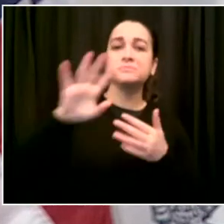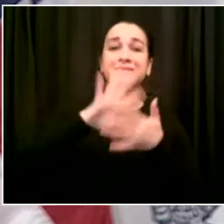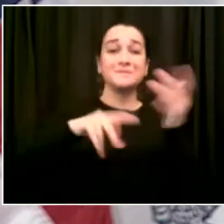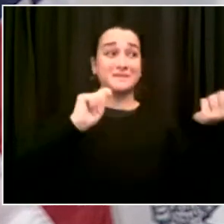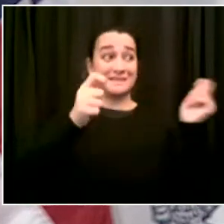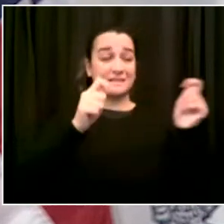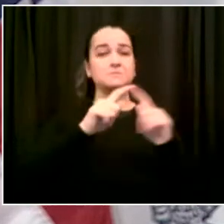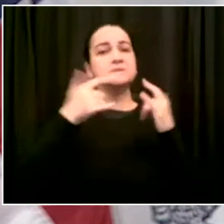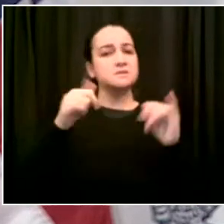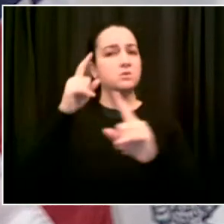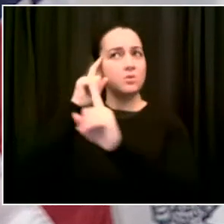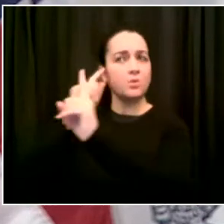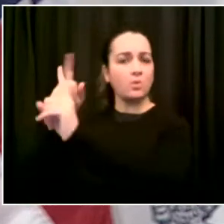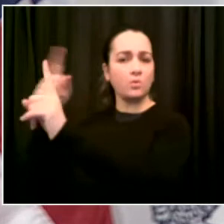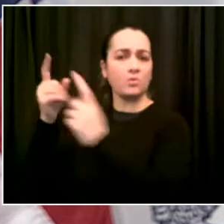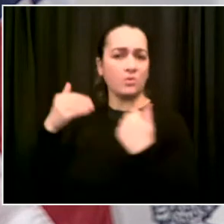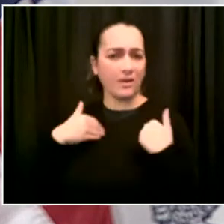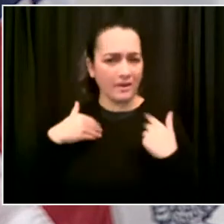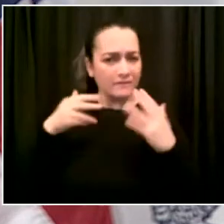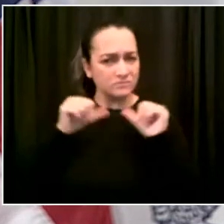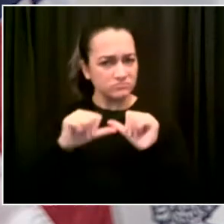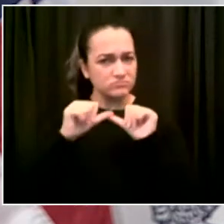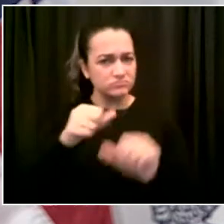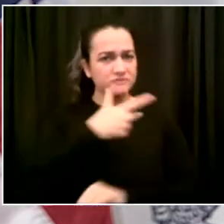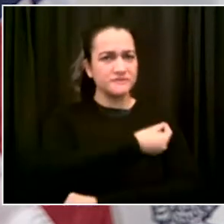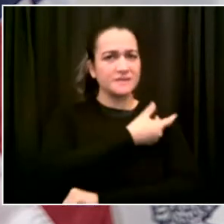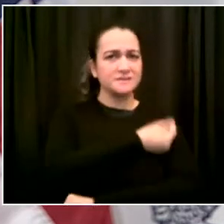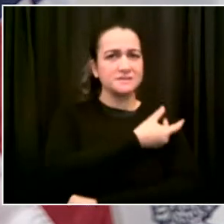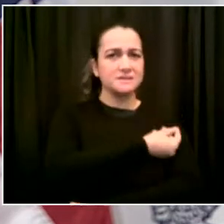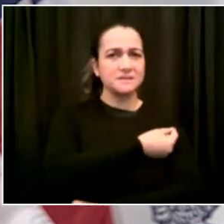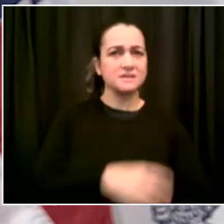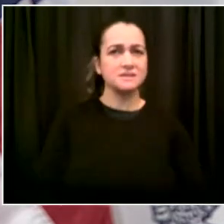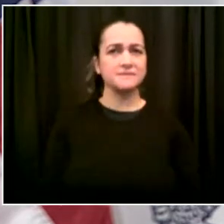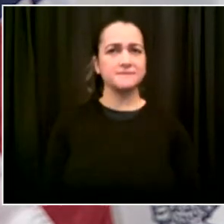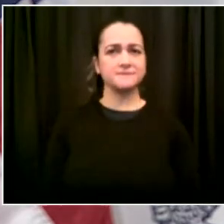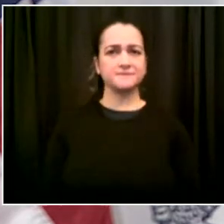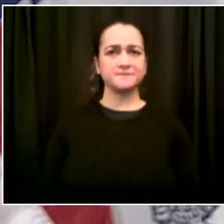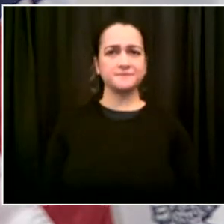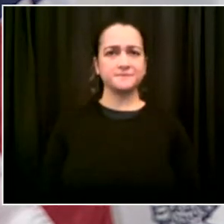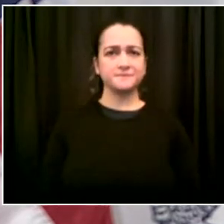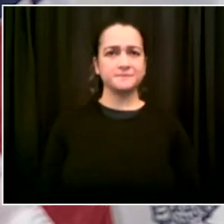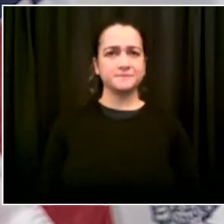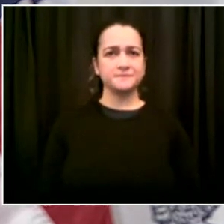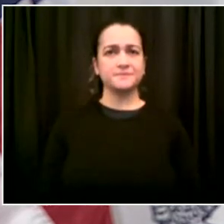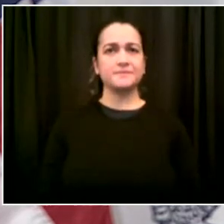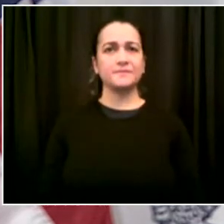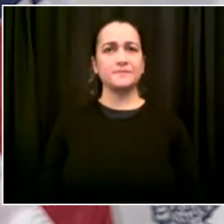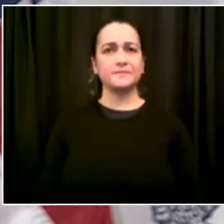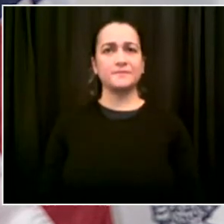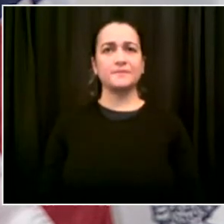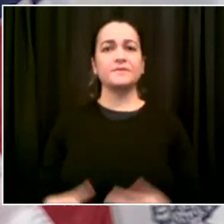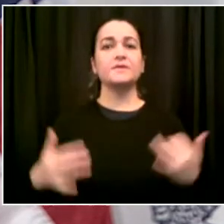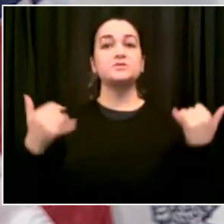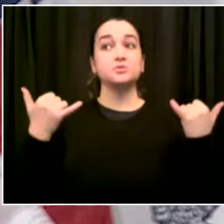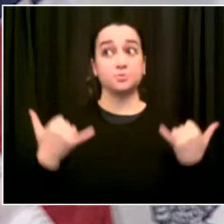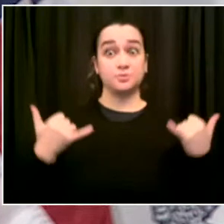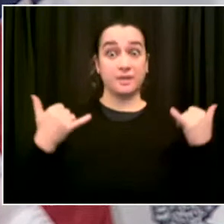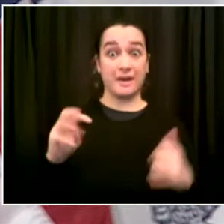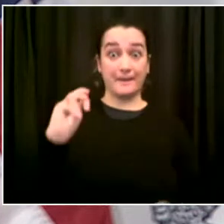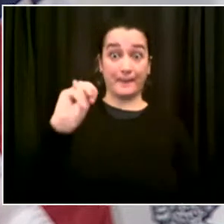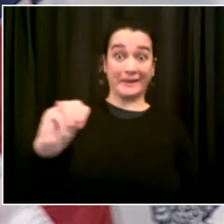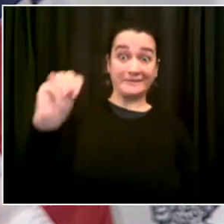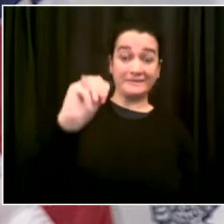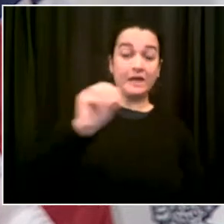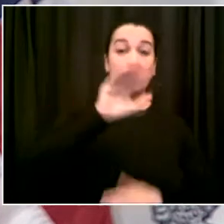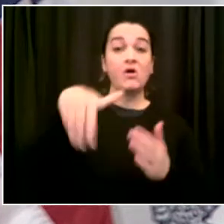vaccinations are canceled today. They're also going to be canceled tomorrow. Based on what we are seeing right now, we believe that tomorrow getting around the city will be